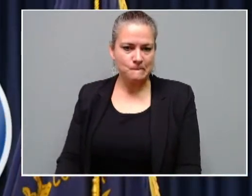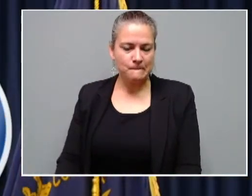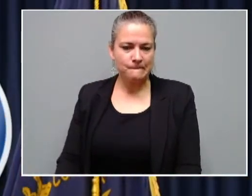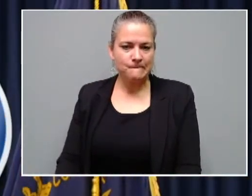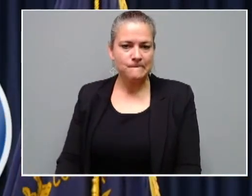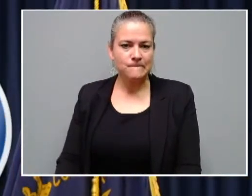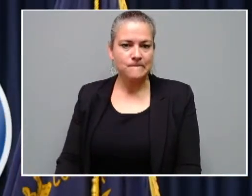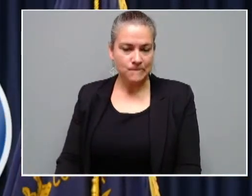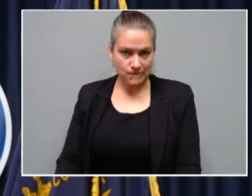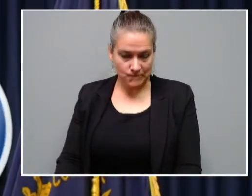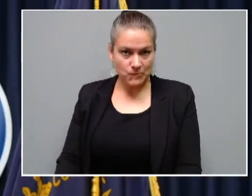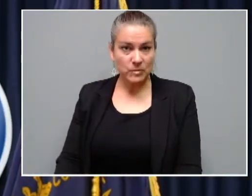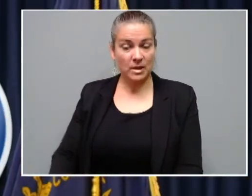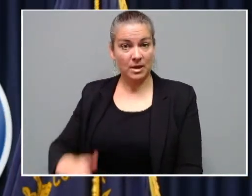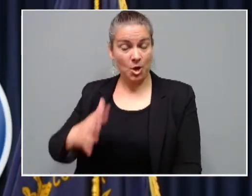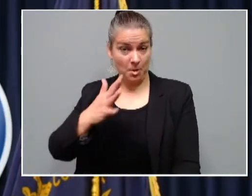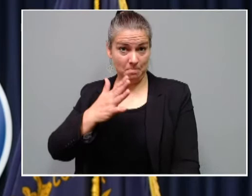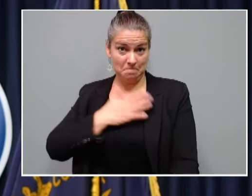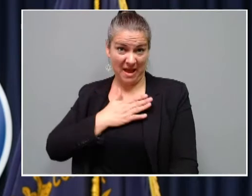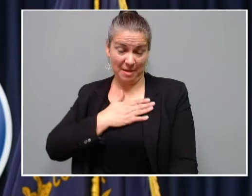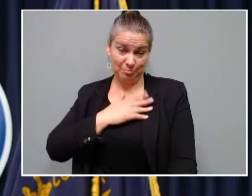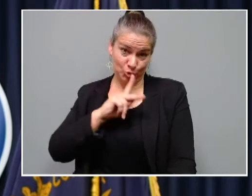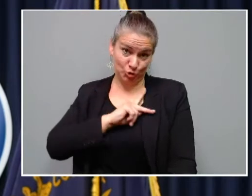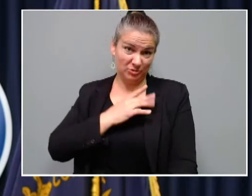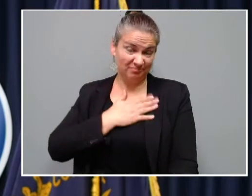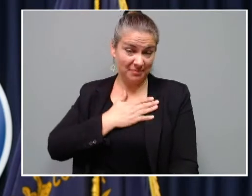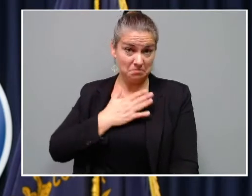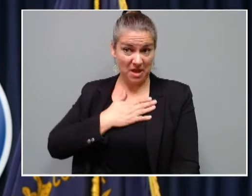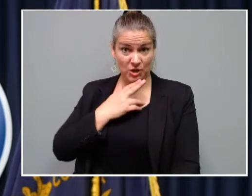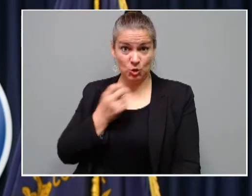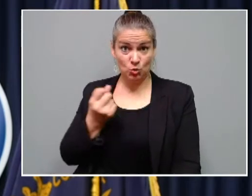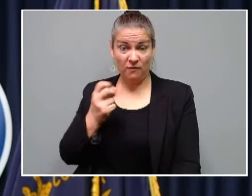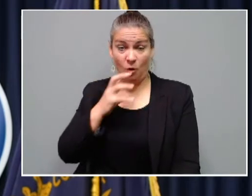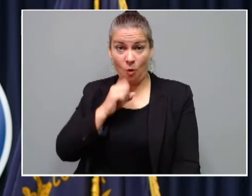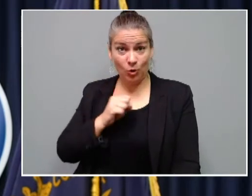On a personal note, my 12-year-old had zero